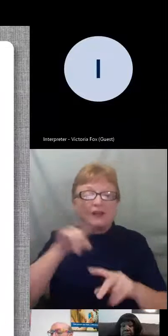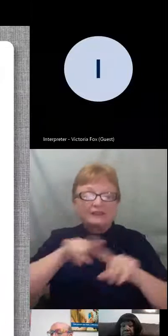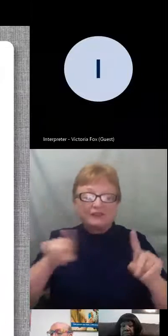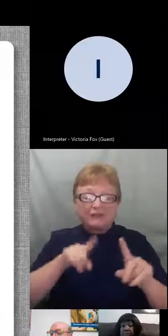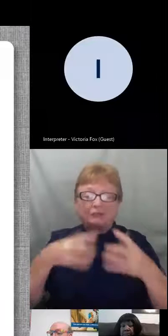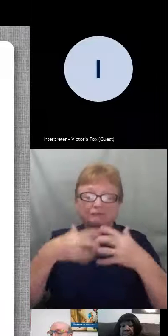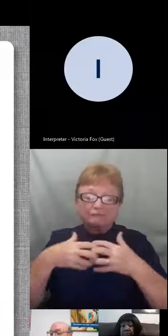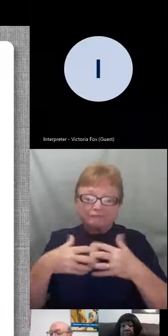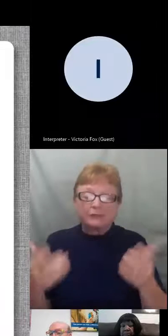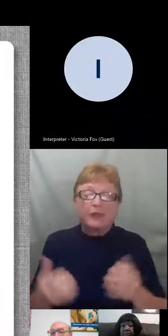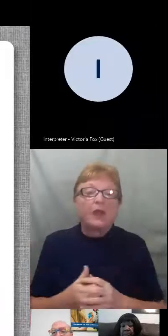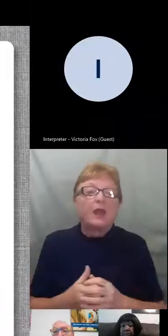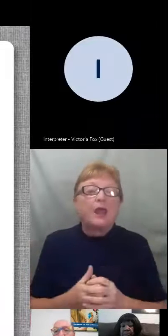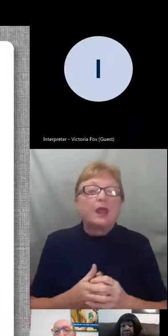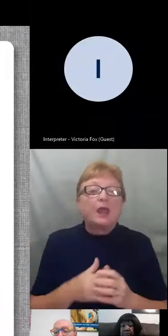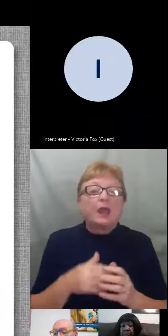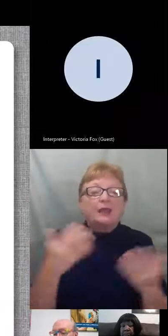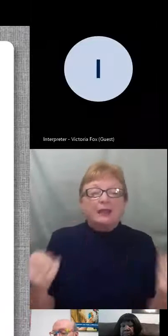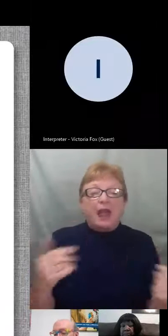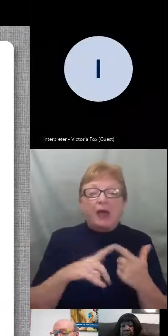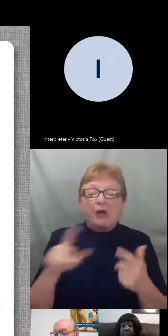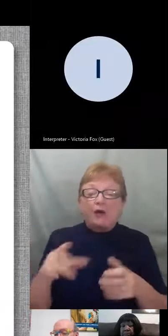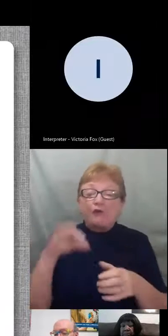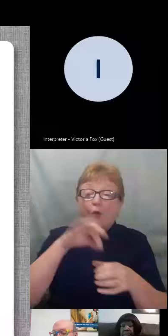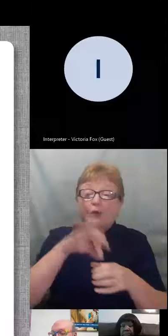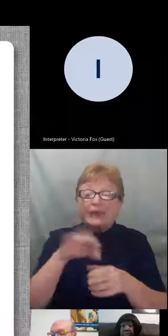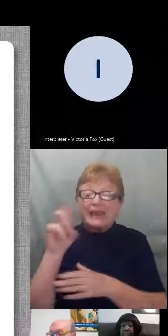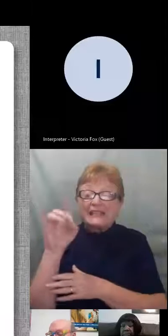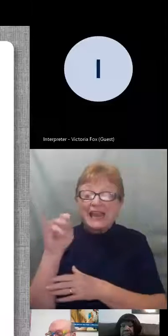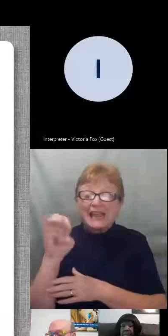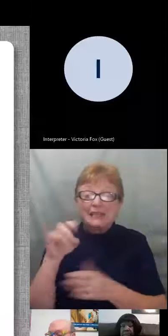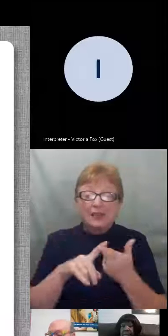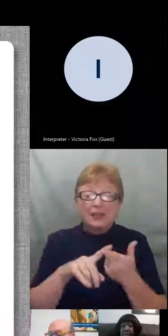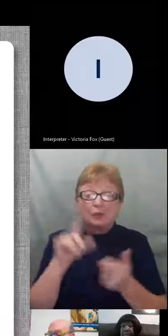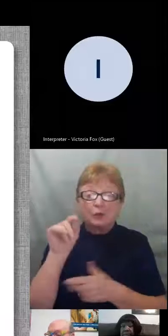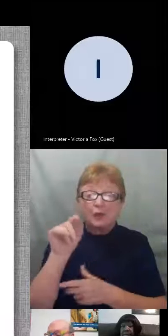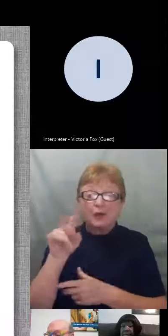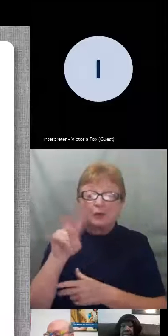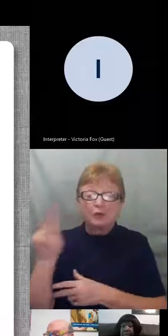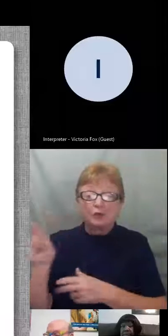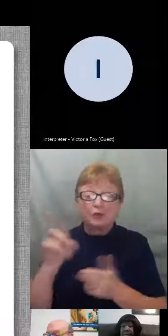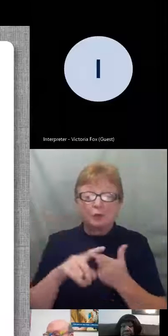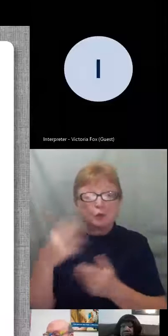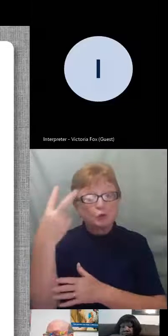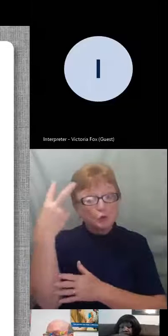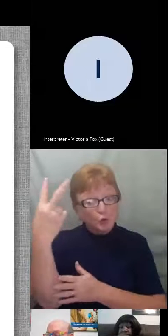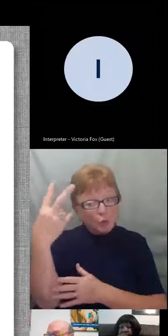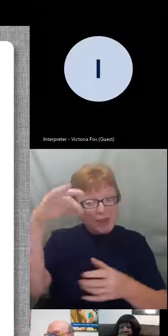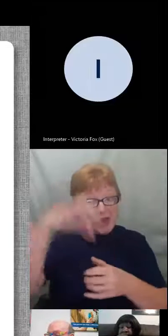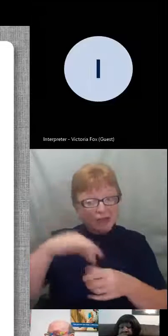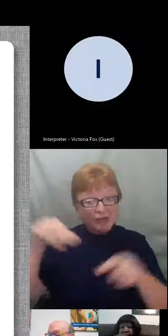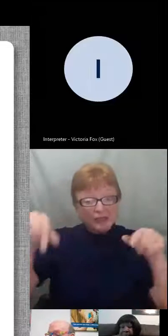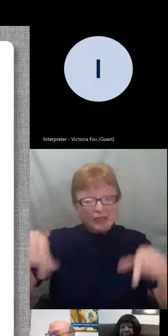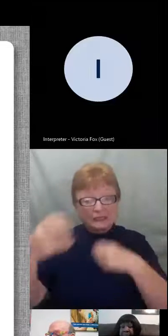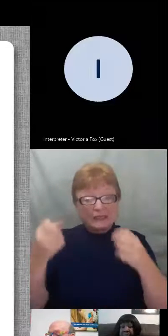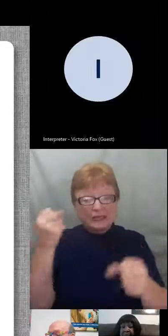I am now going to go over the voting dates in 2022. There are two elections coming up this year in